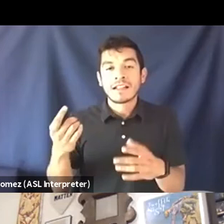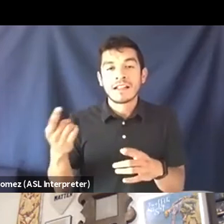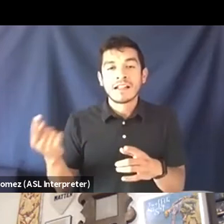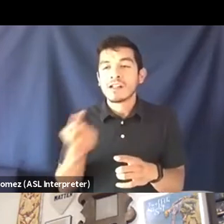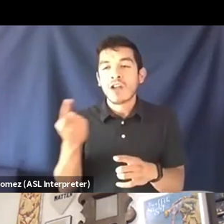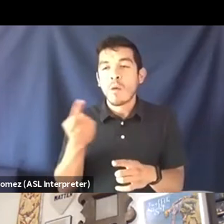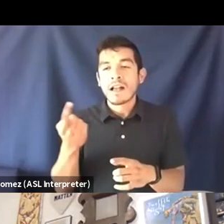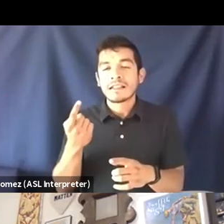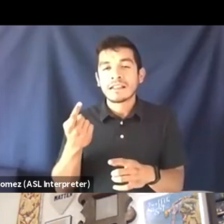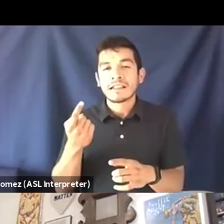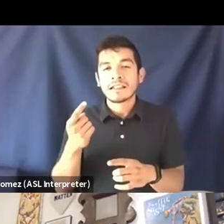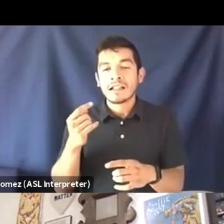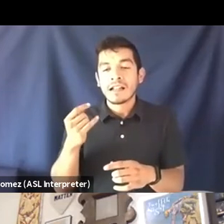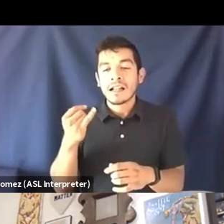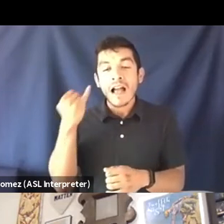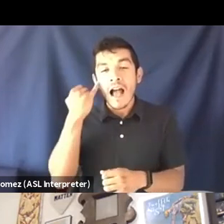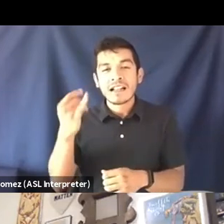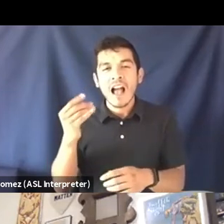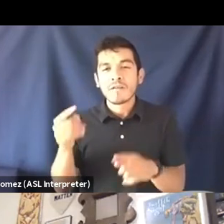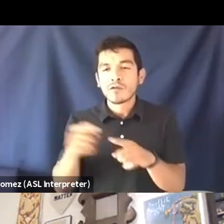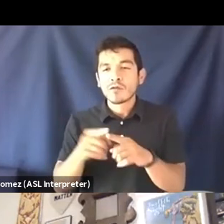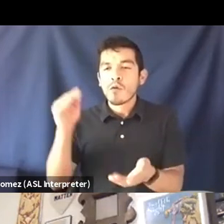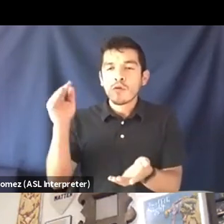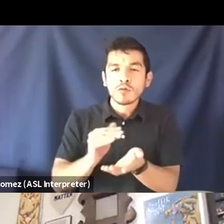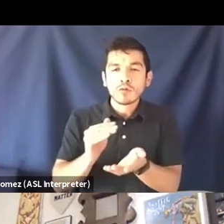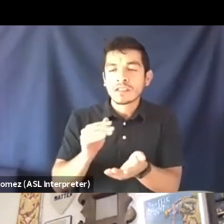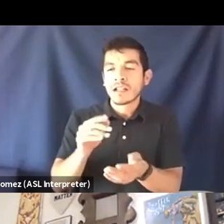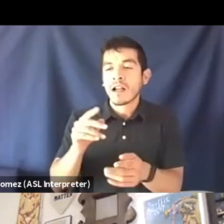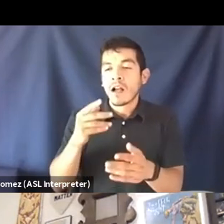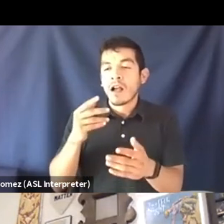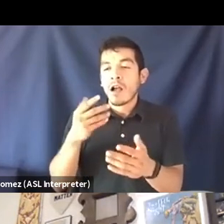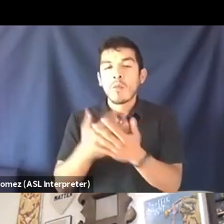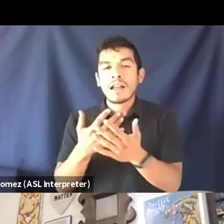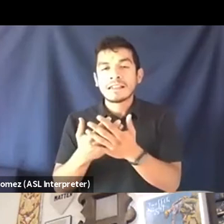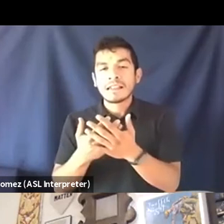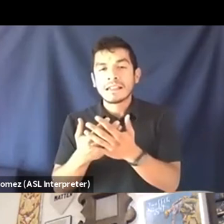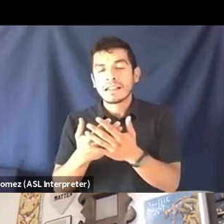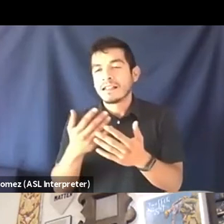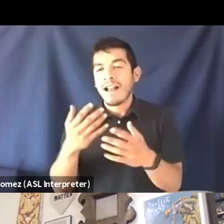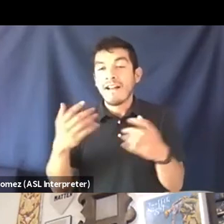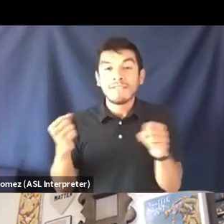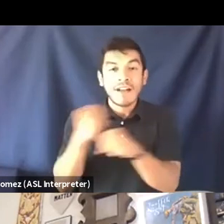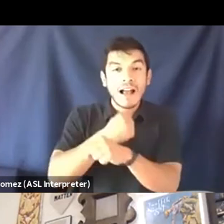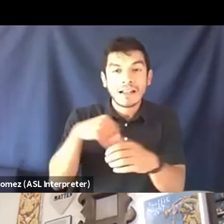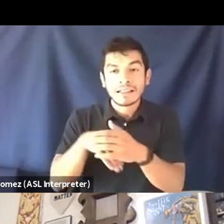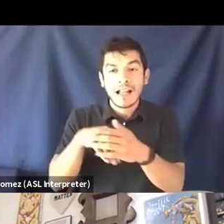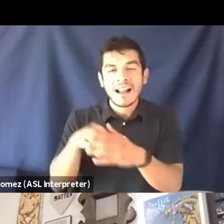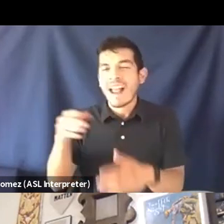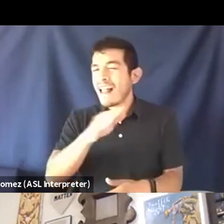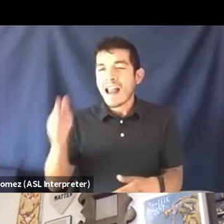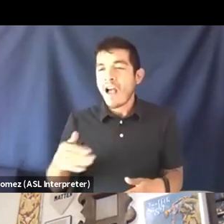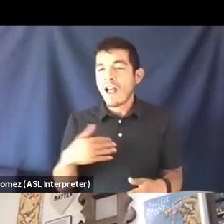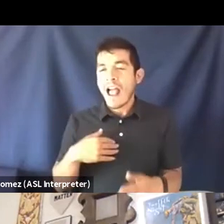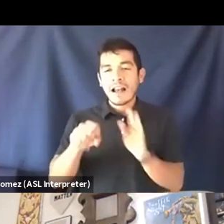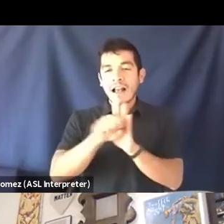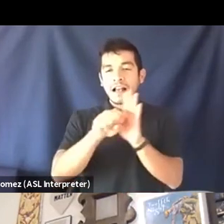the horrific abuses and violence within them. There's never been a safe, compassionate prison. And so, you know, it's